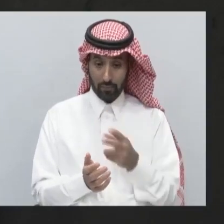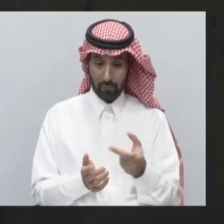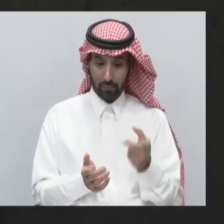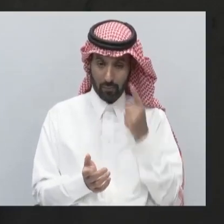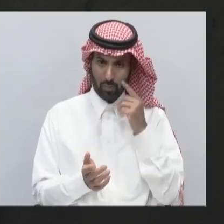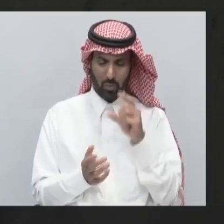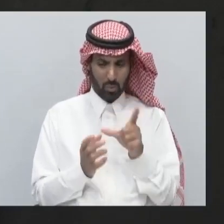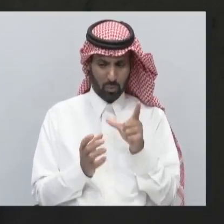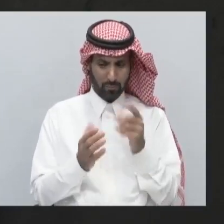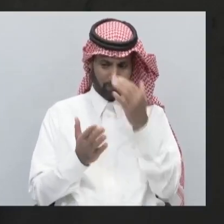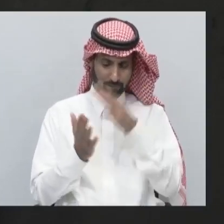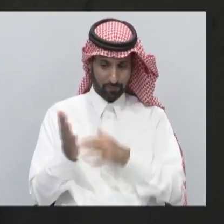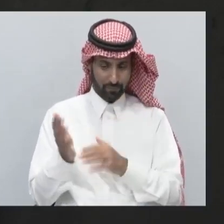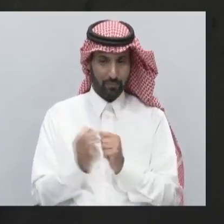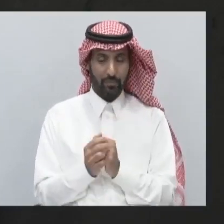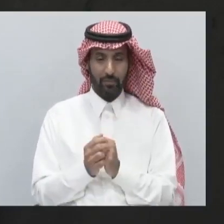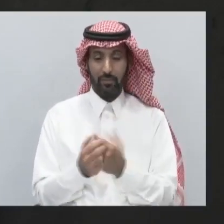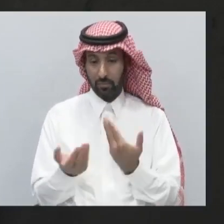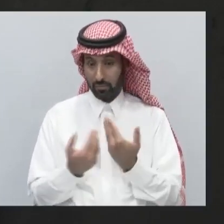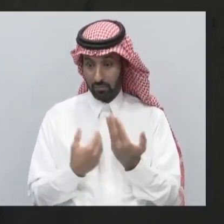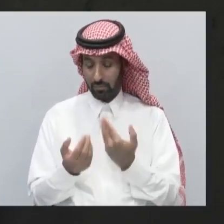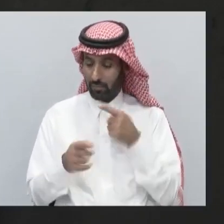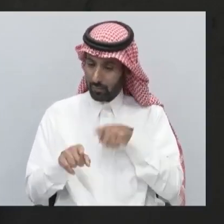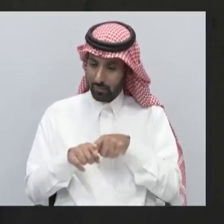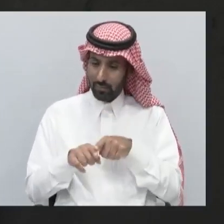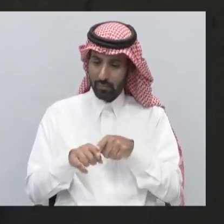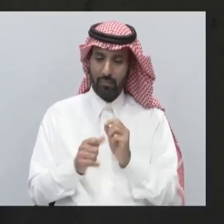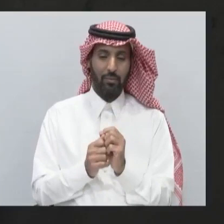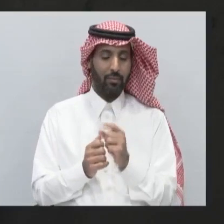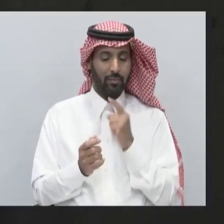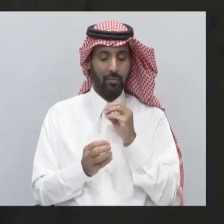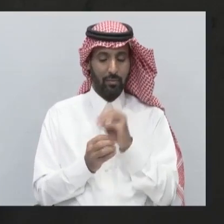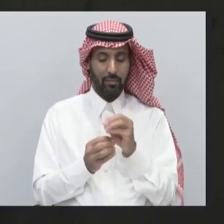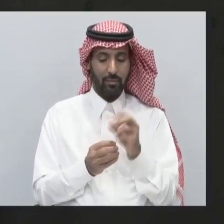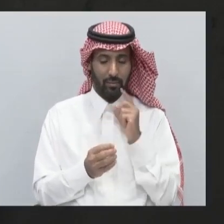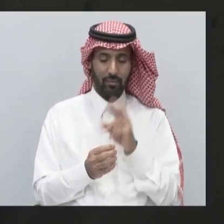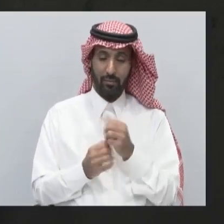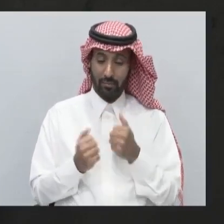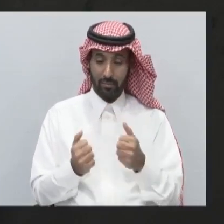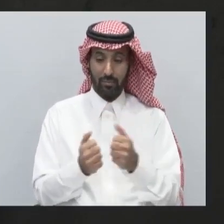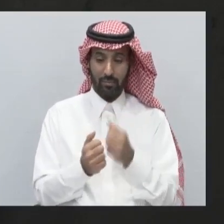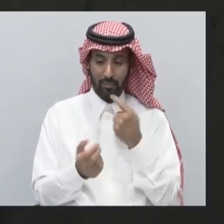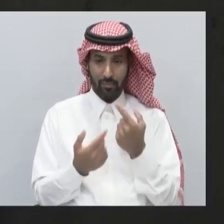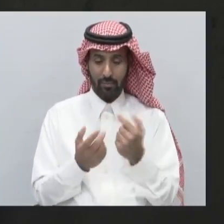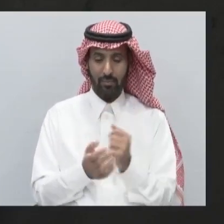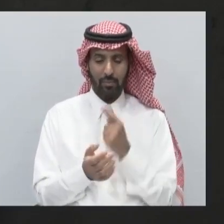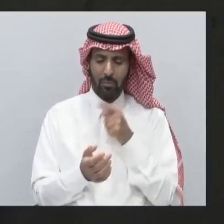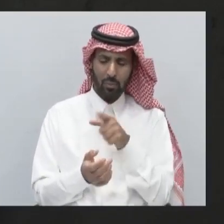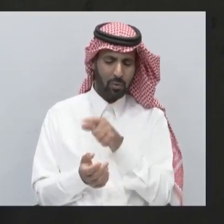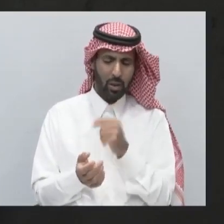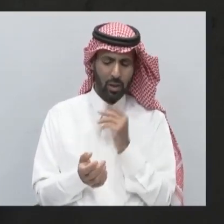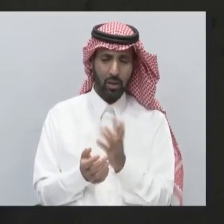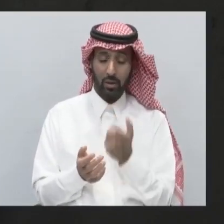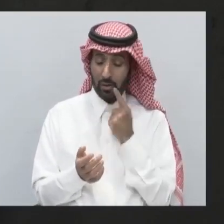a long one because things between friends are more like speaking. We're having asking about